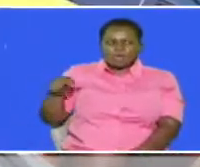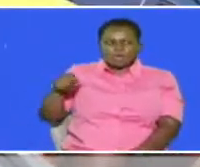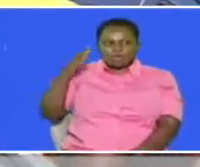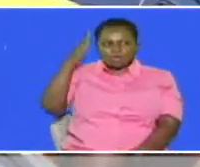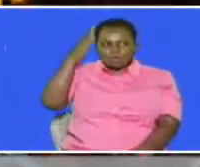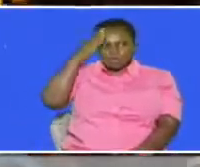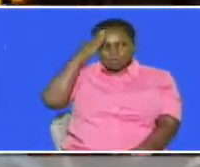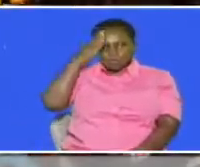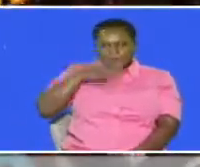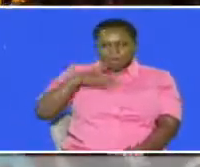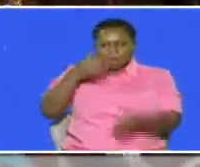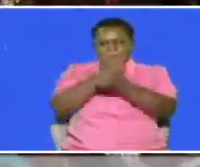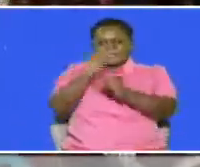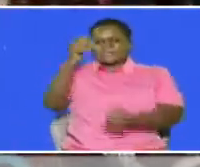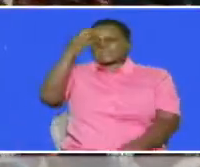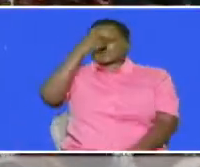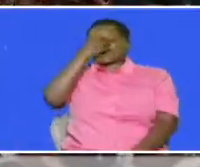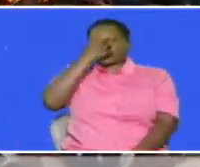na huyu ya Ruto.